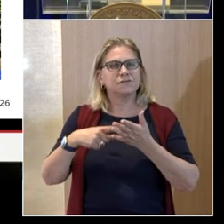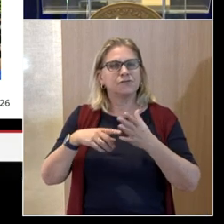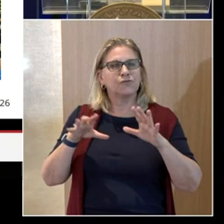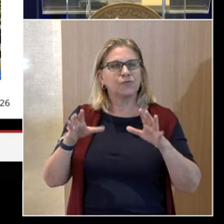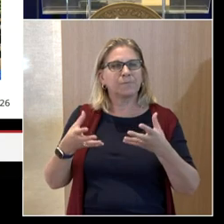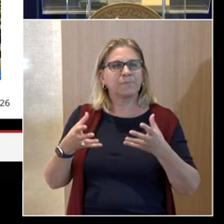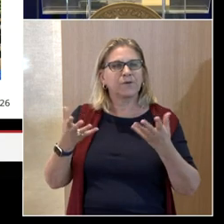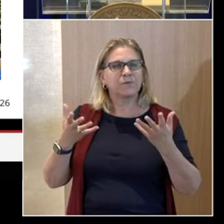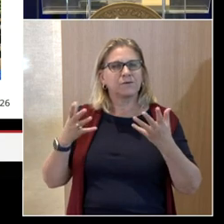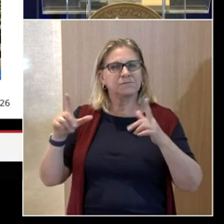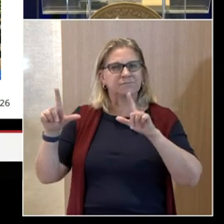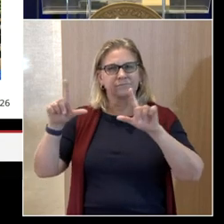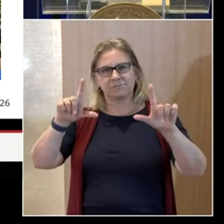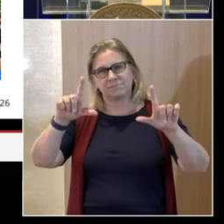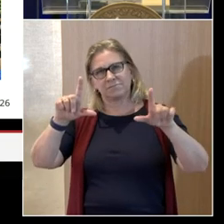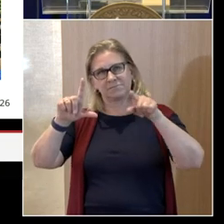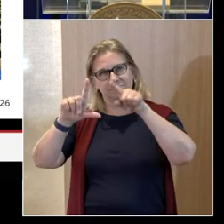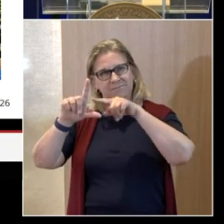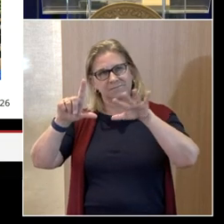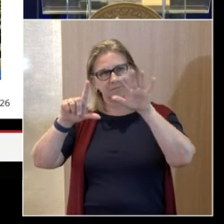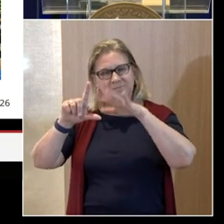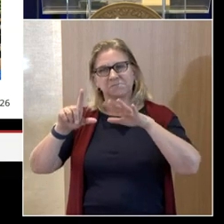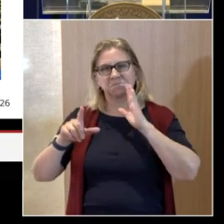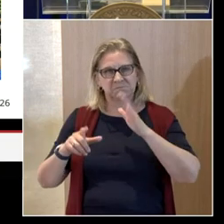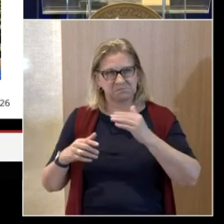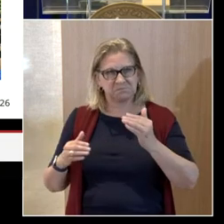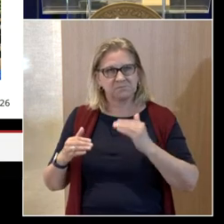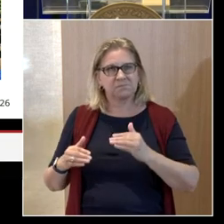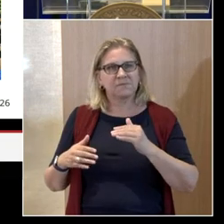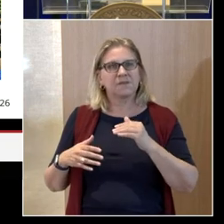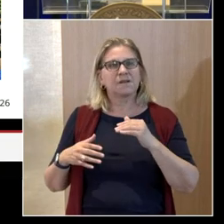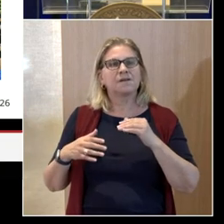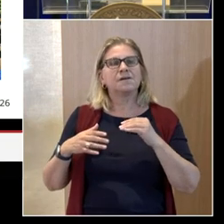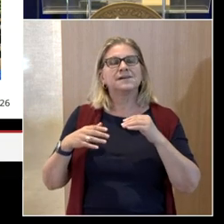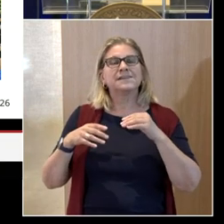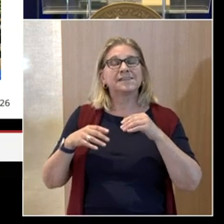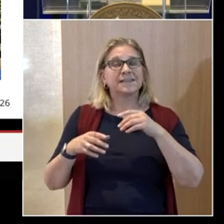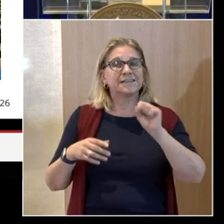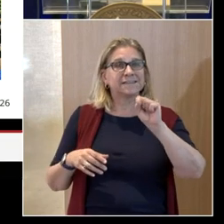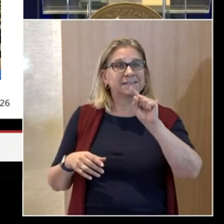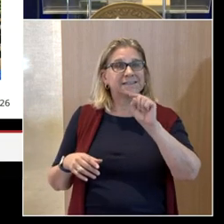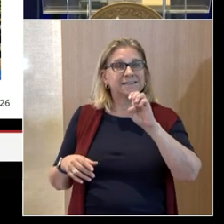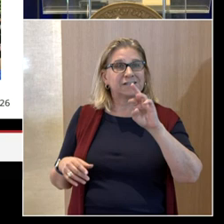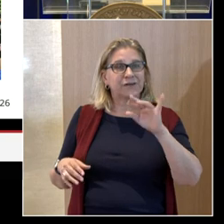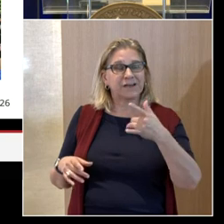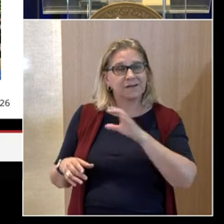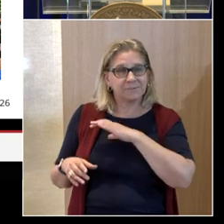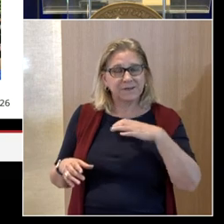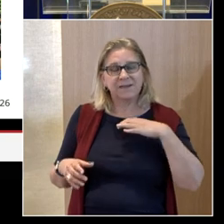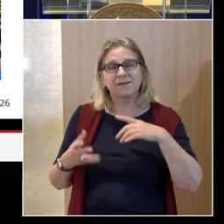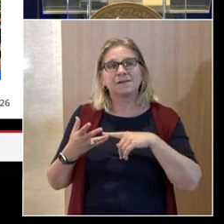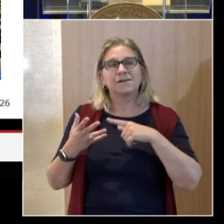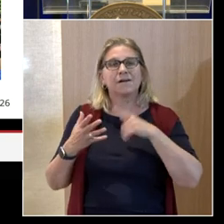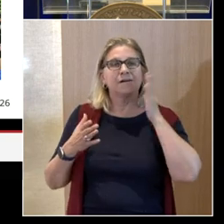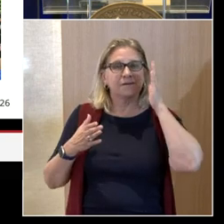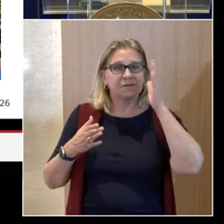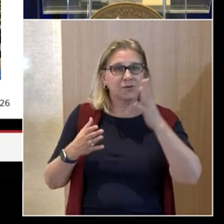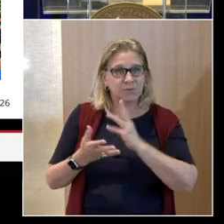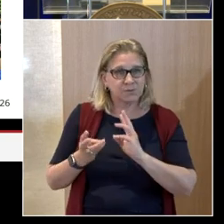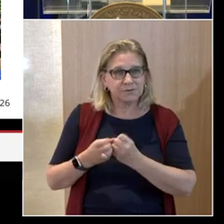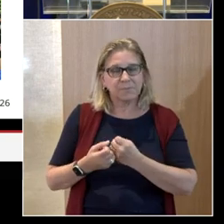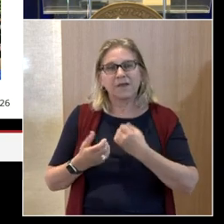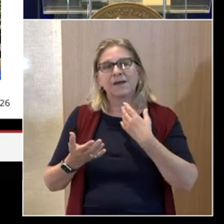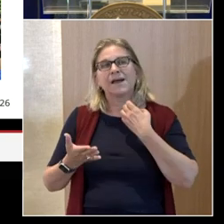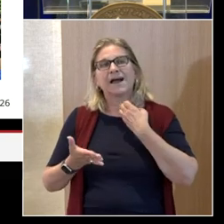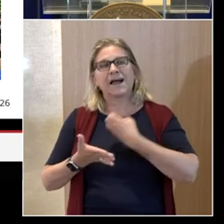a series to follow that. We have steering committee meetings and futuring workshops. Our economic development will be doing doing surveys over the summer